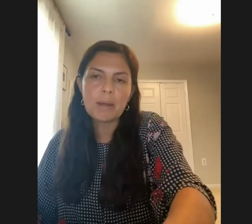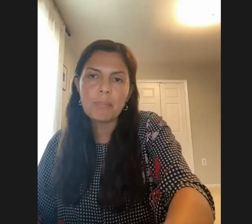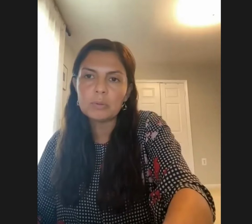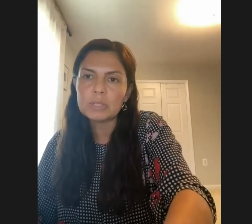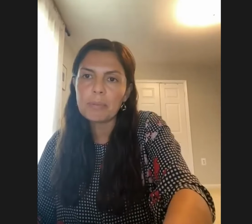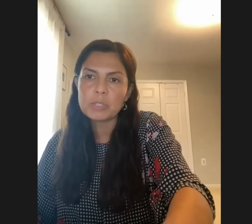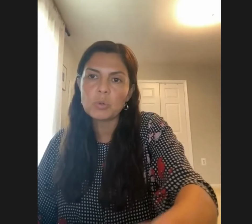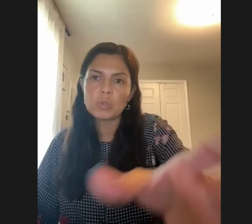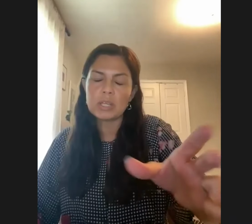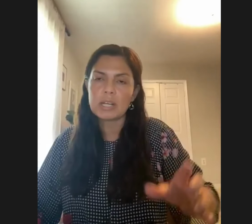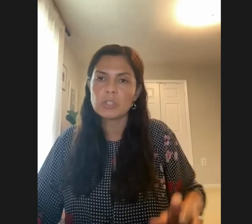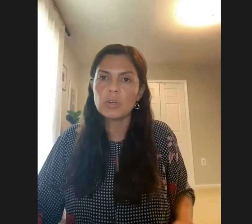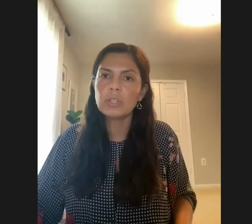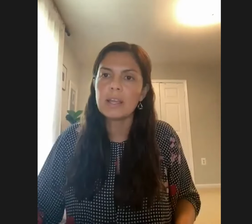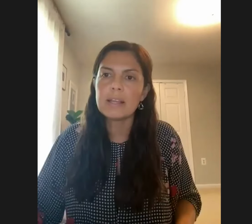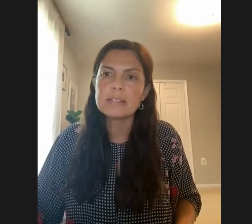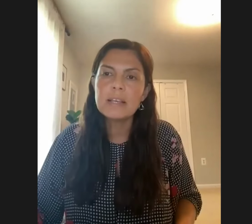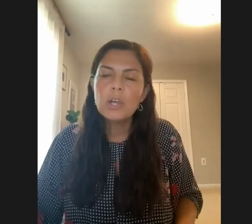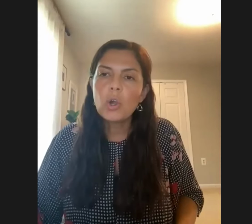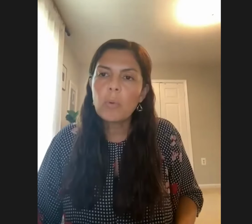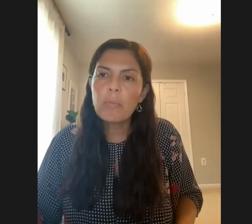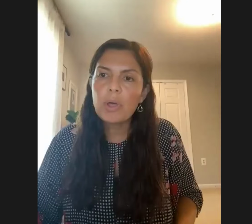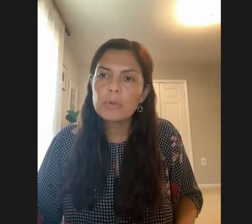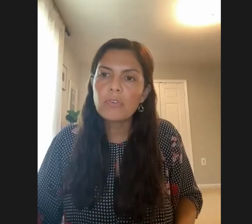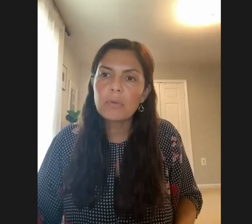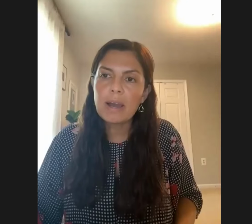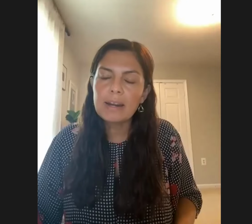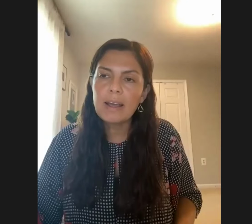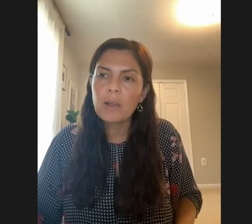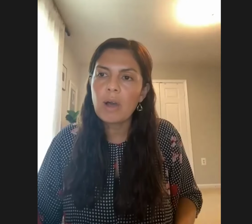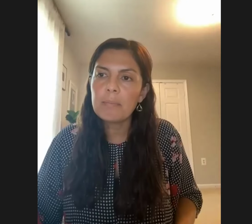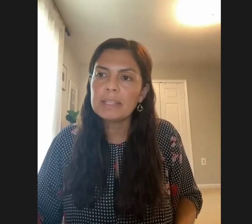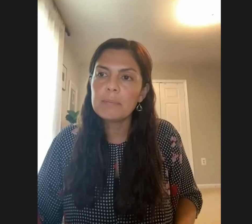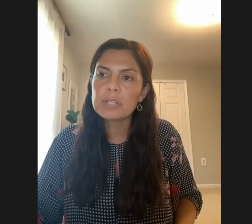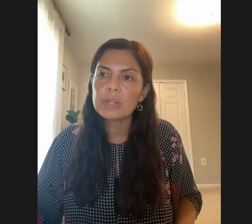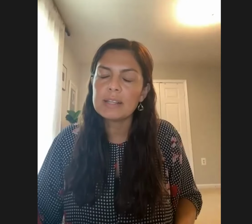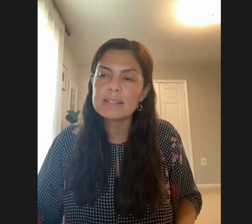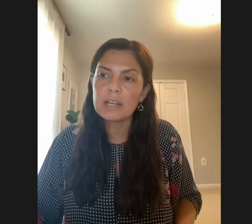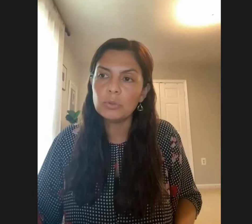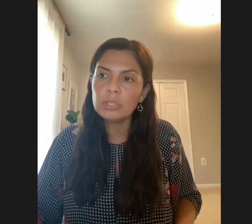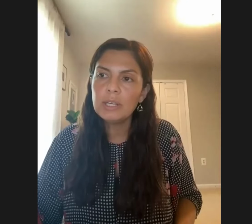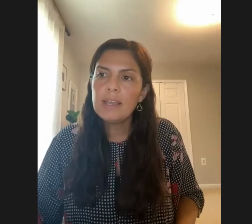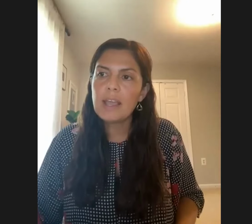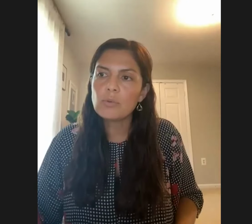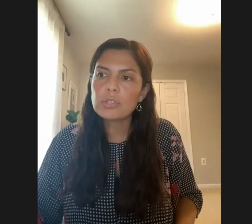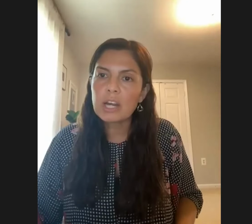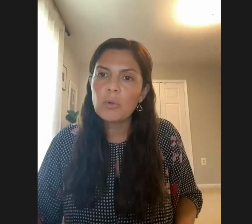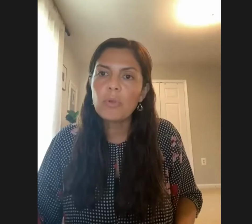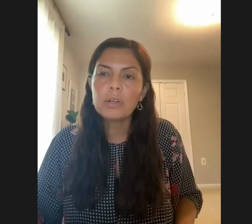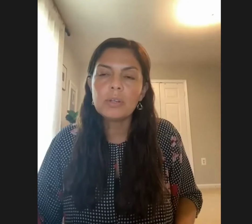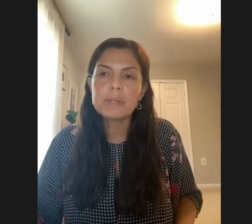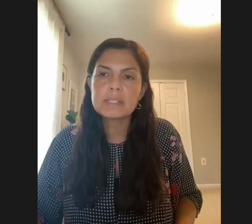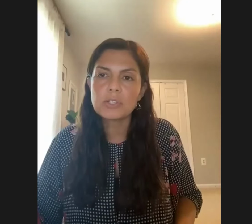to pose a first question for your consideration, which is how can we adequately train